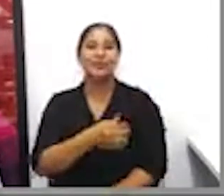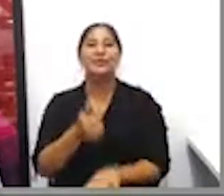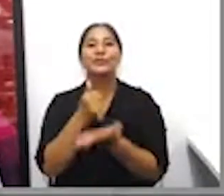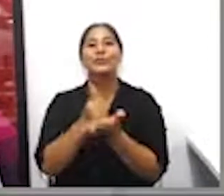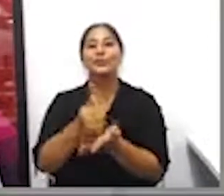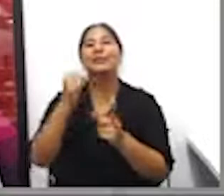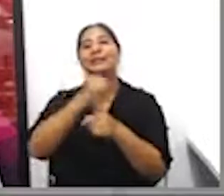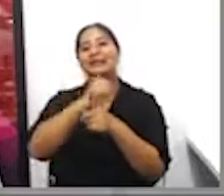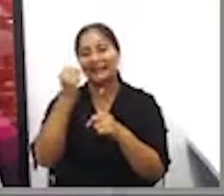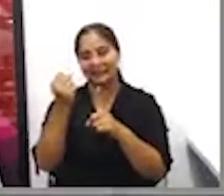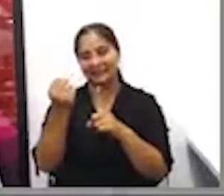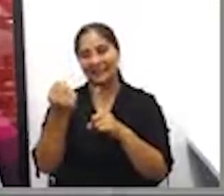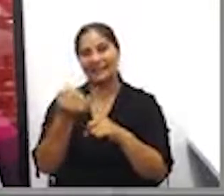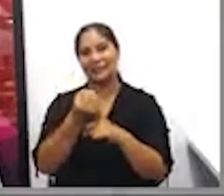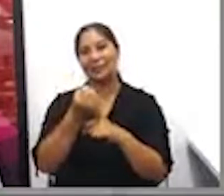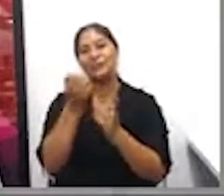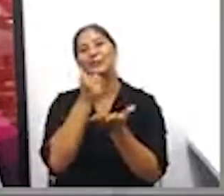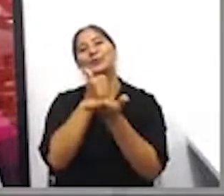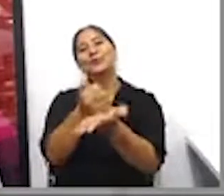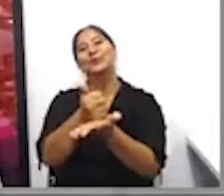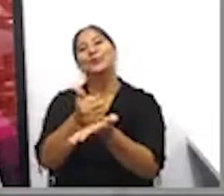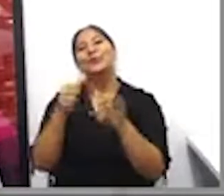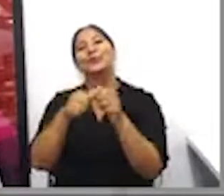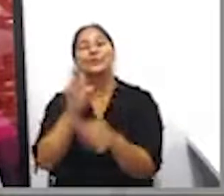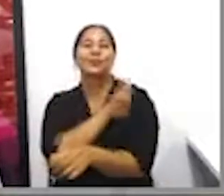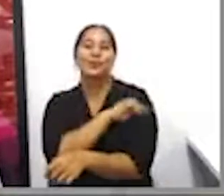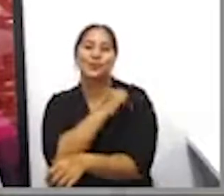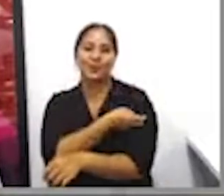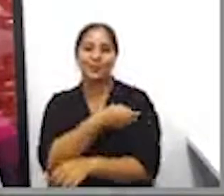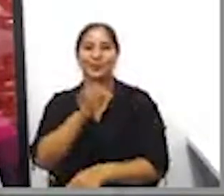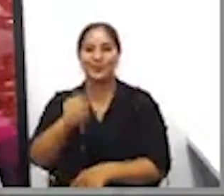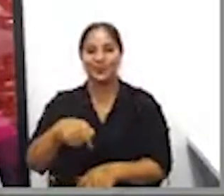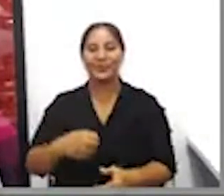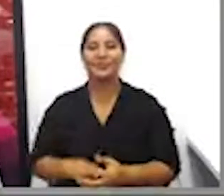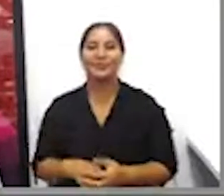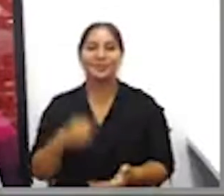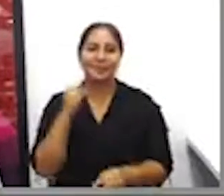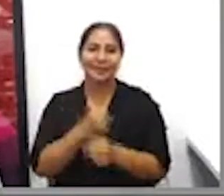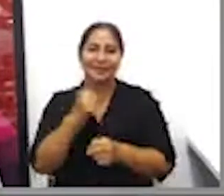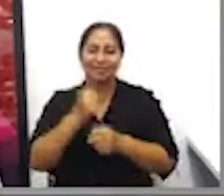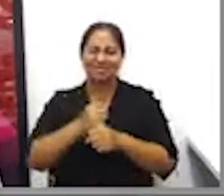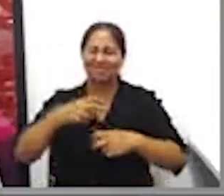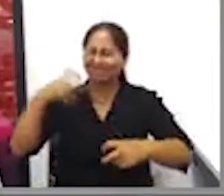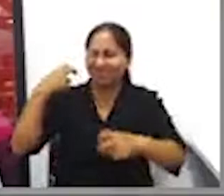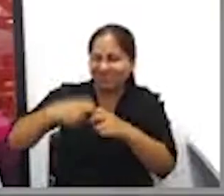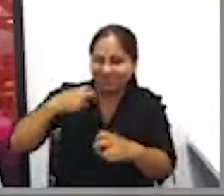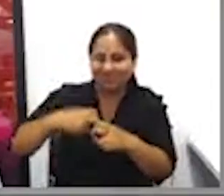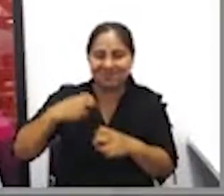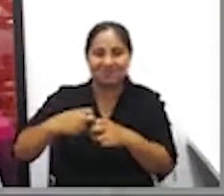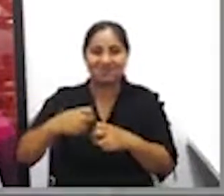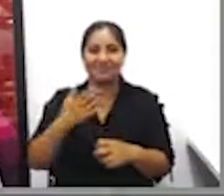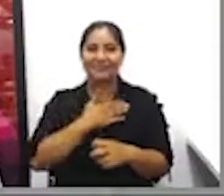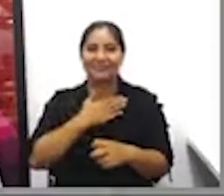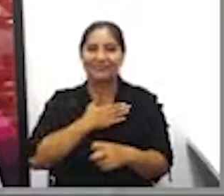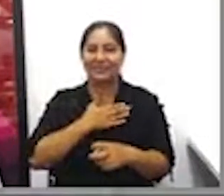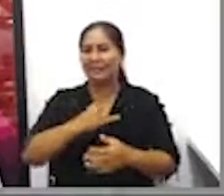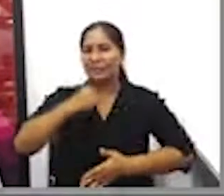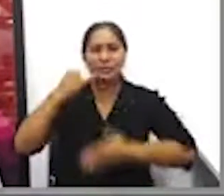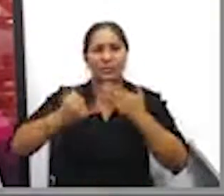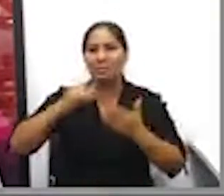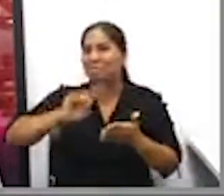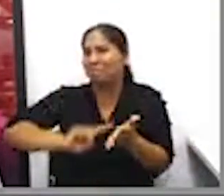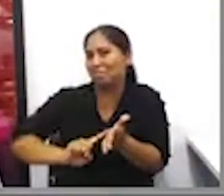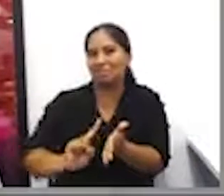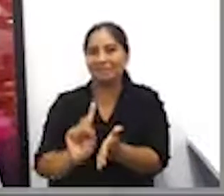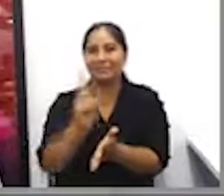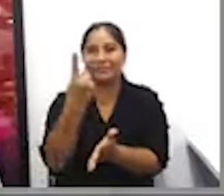terminally ill. It was a very difficult job. I was just out of college and I'd go to a